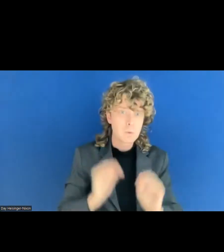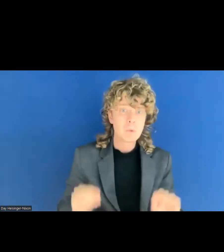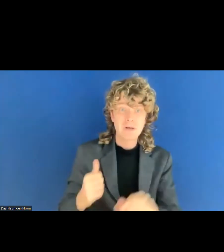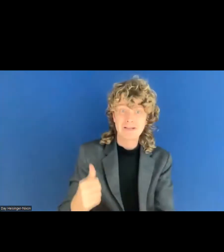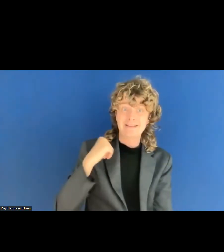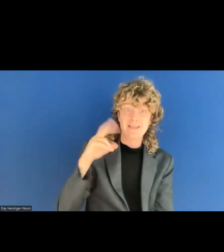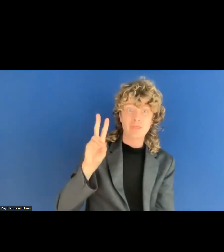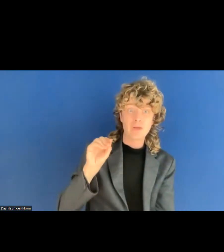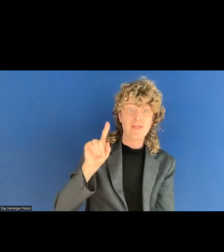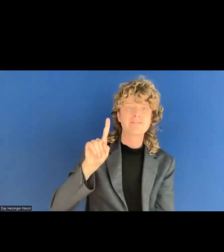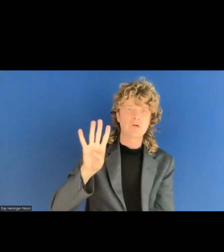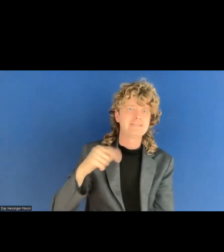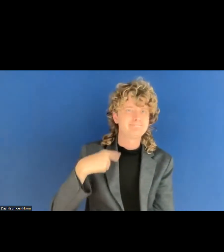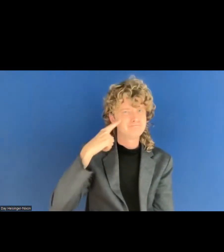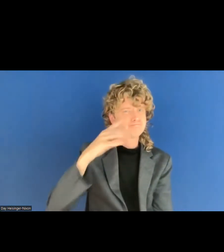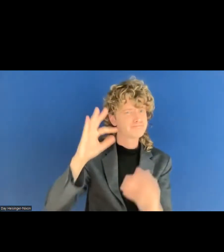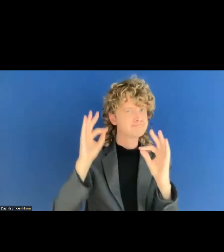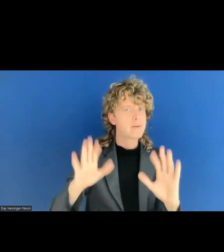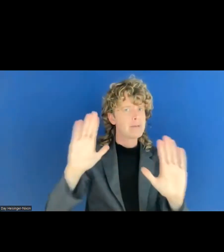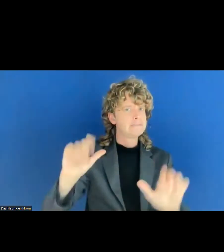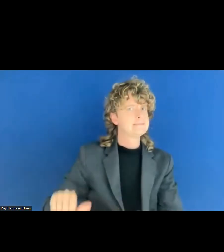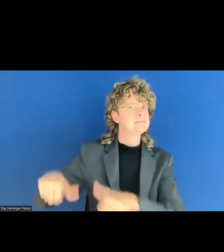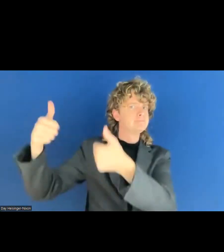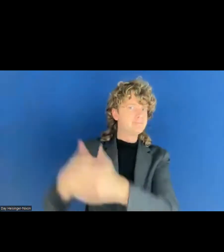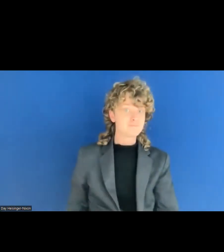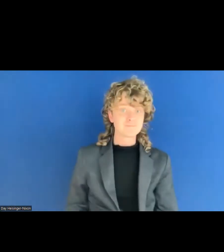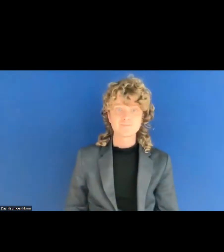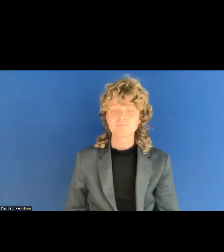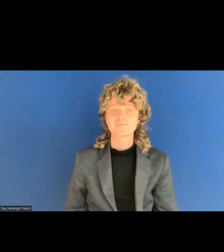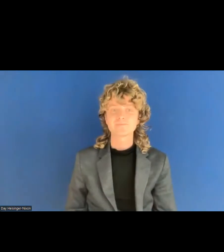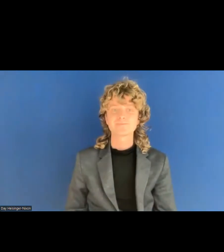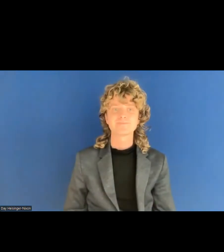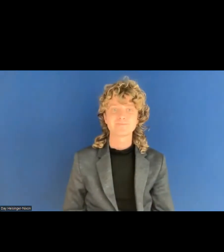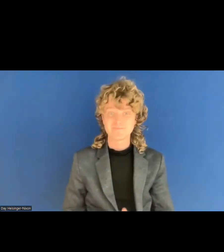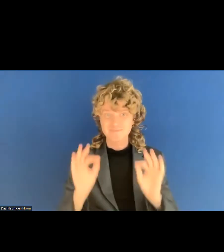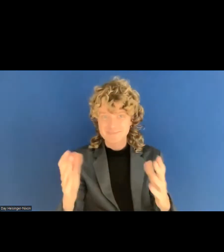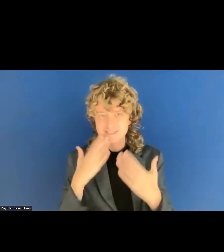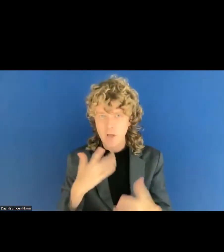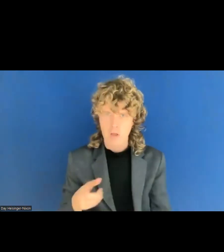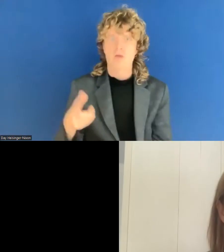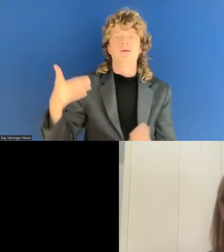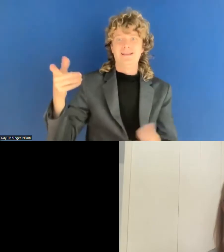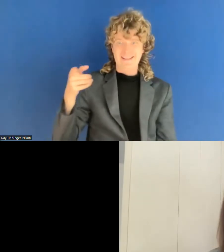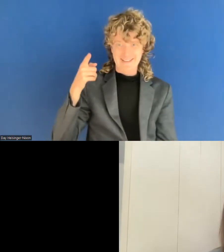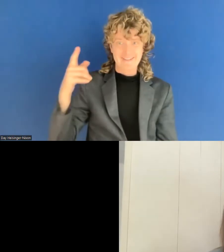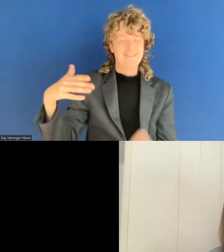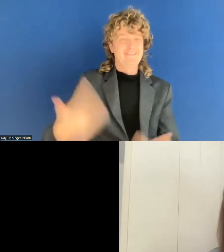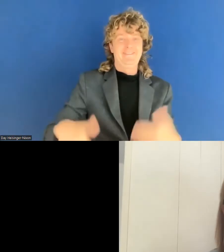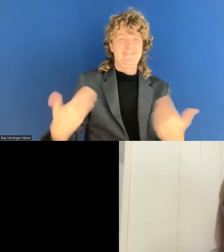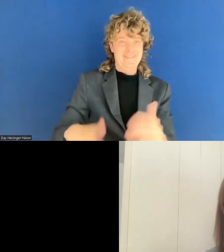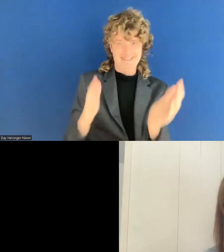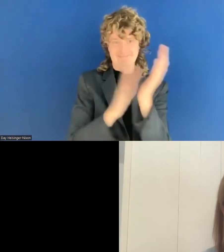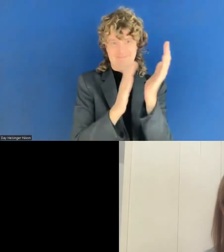there. And that would be all. Thank you. But that's enough, I think, for us to chew on. But